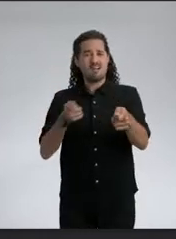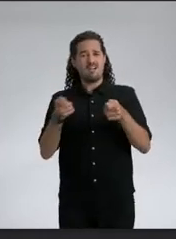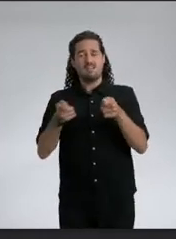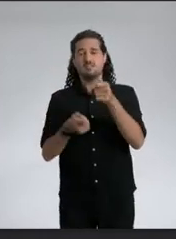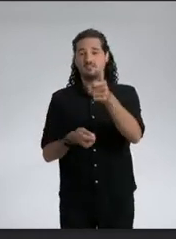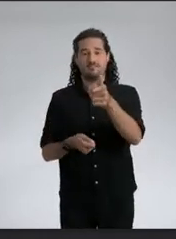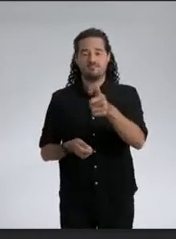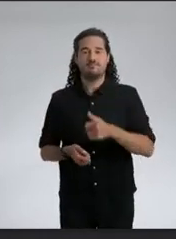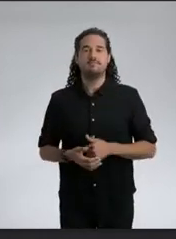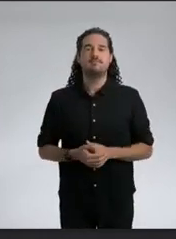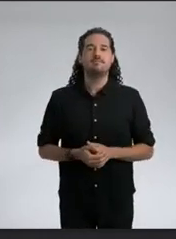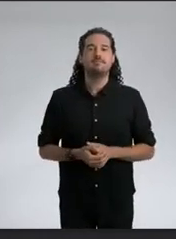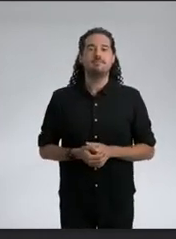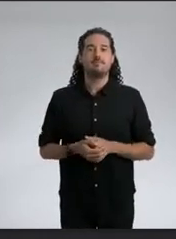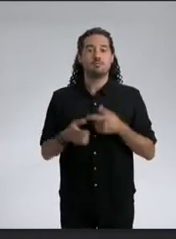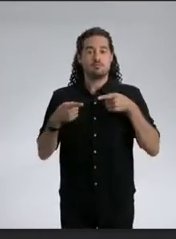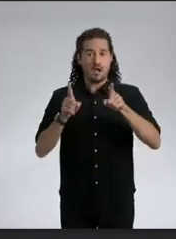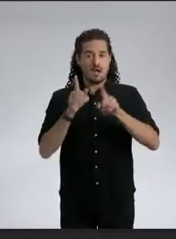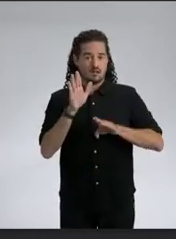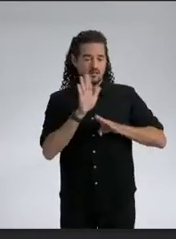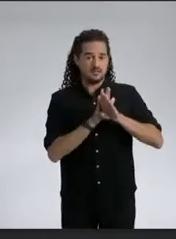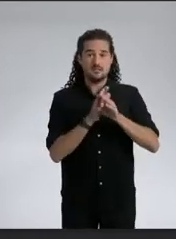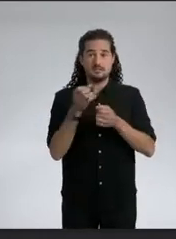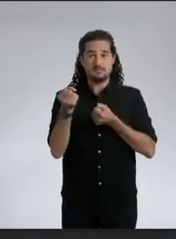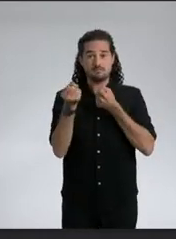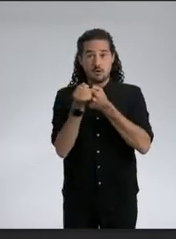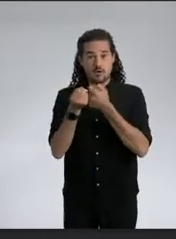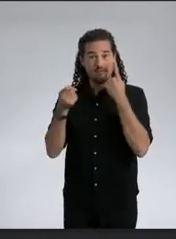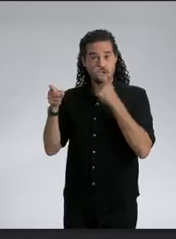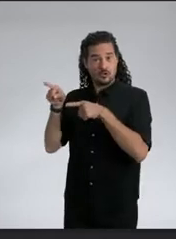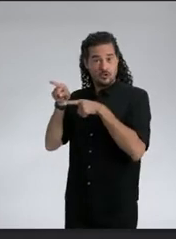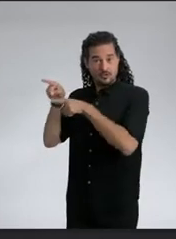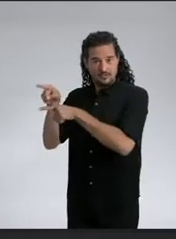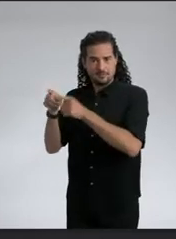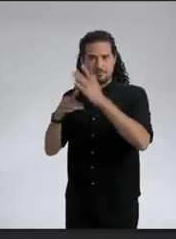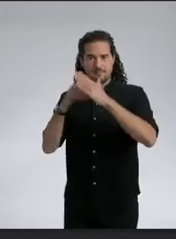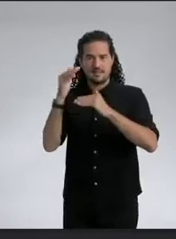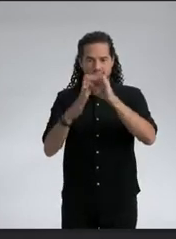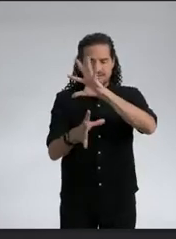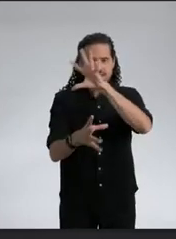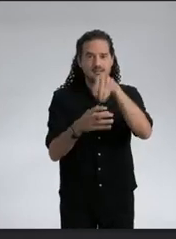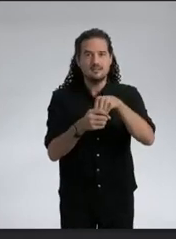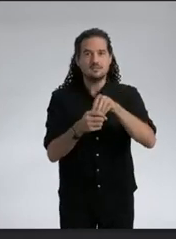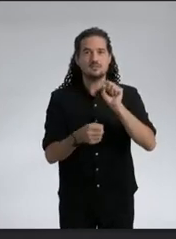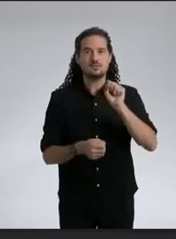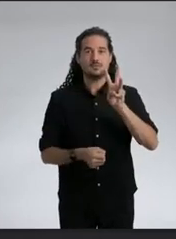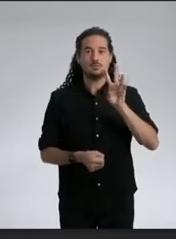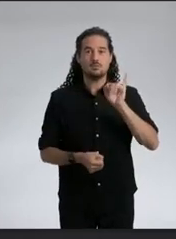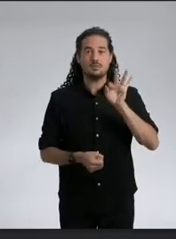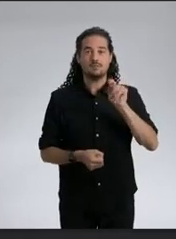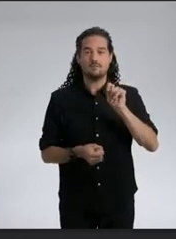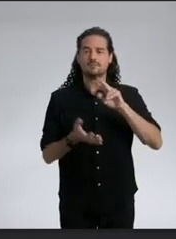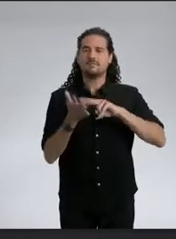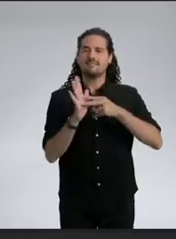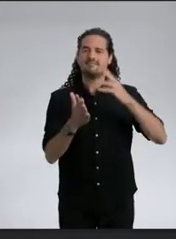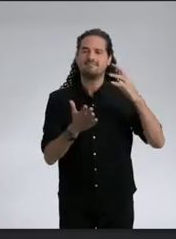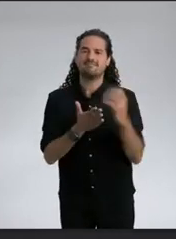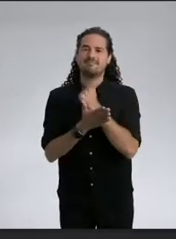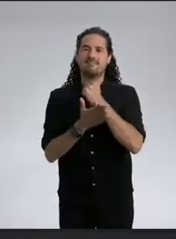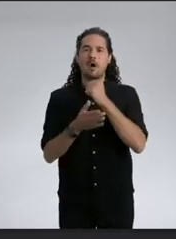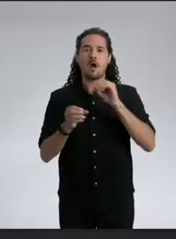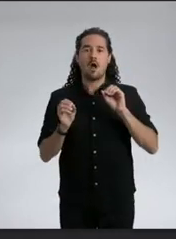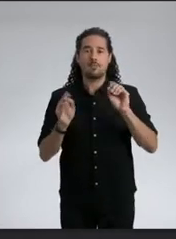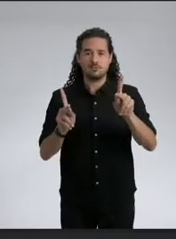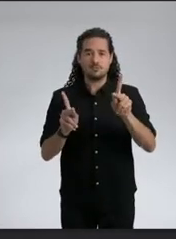As we build support for concurrency directly into the language, it gives us the opportunity to better optimize the performance of your